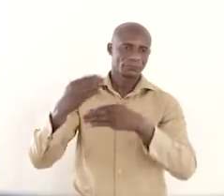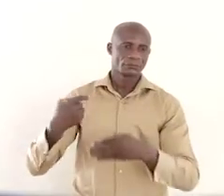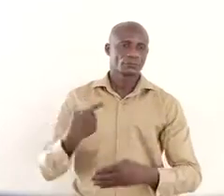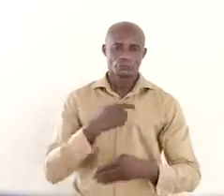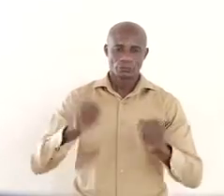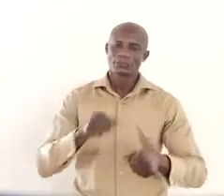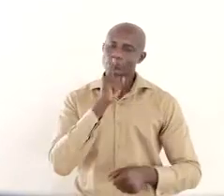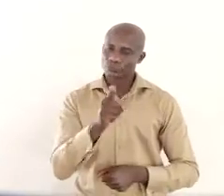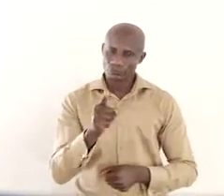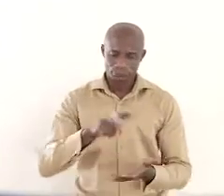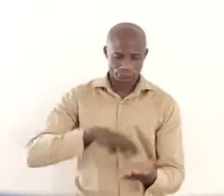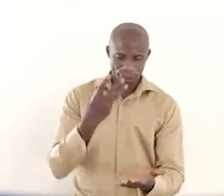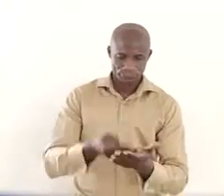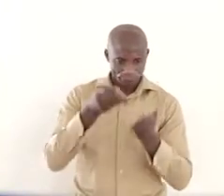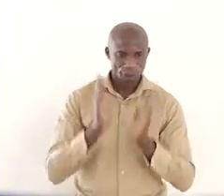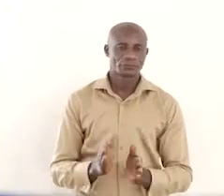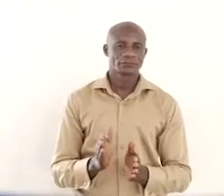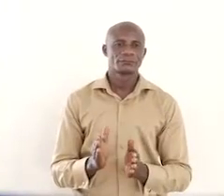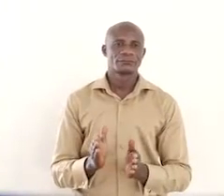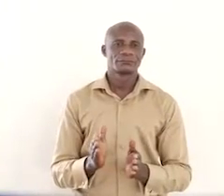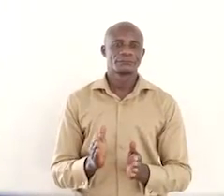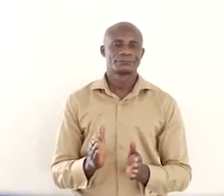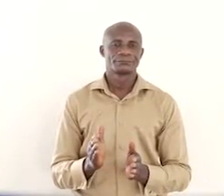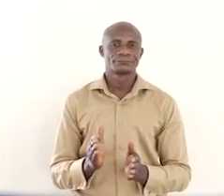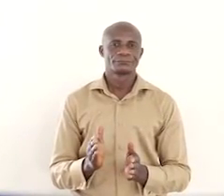Yes. We can be true witnesses